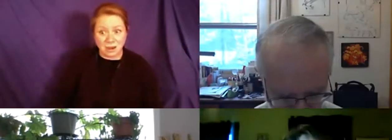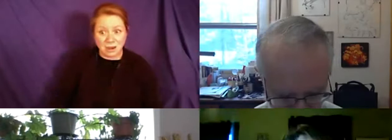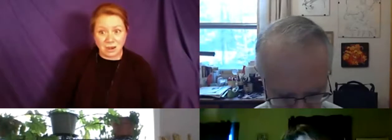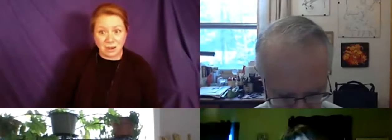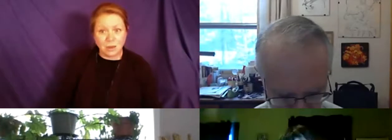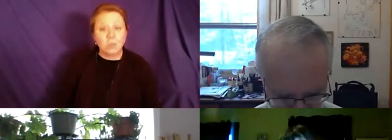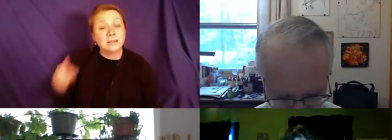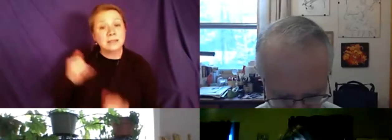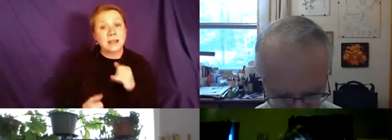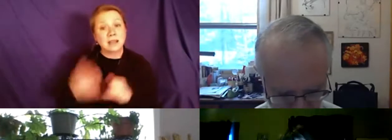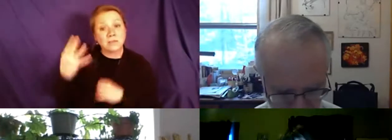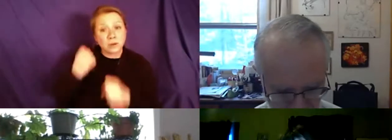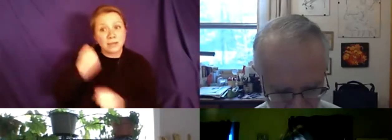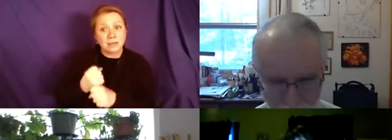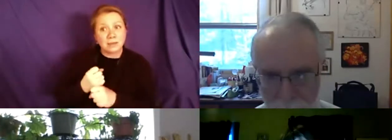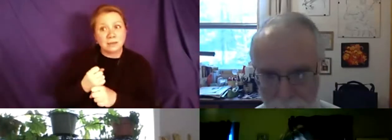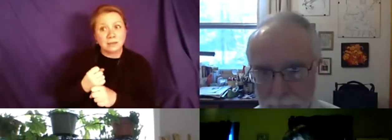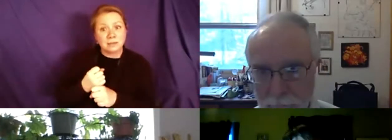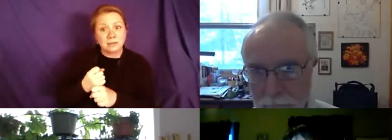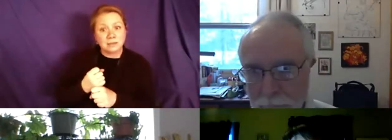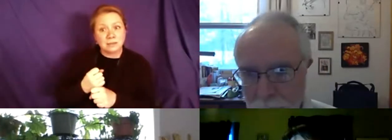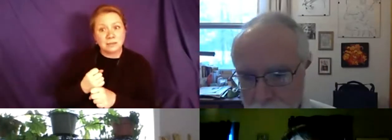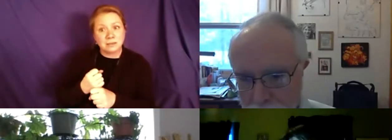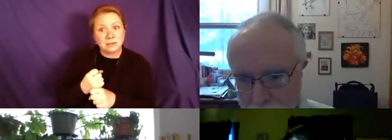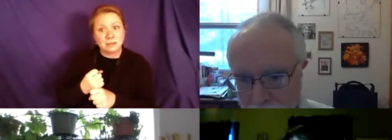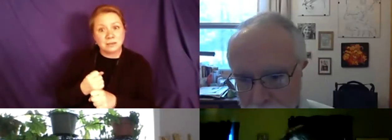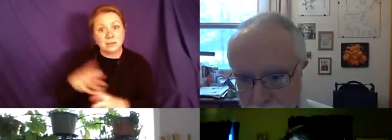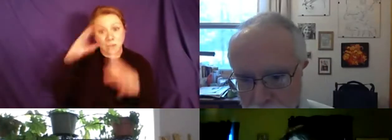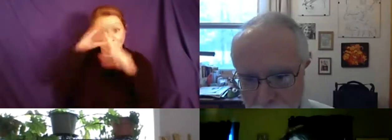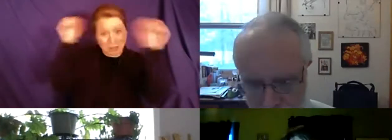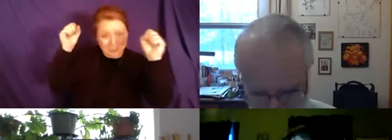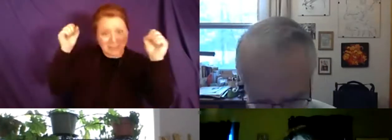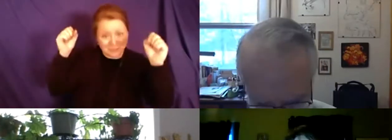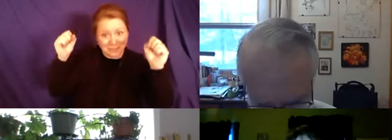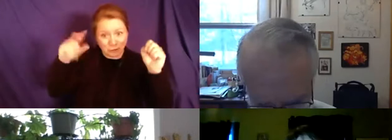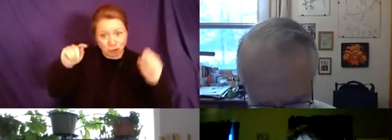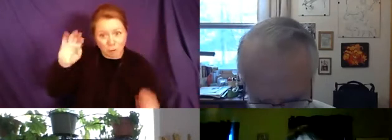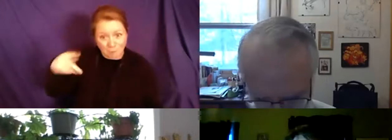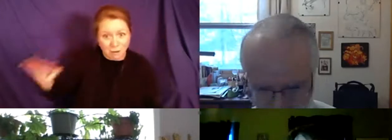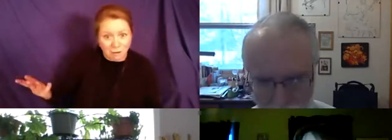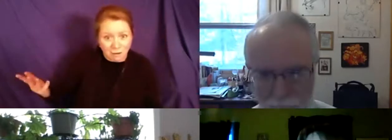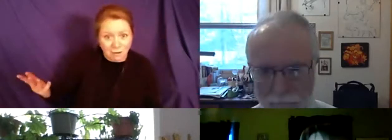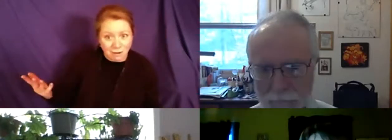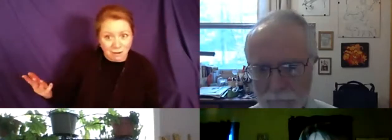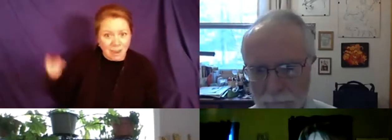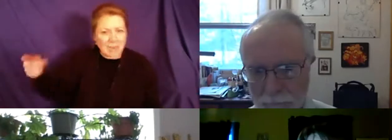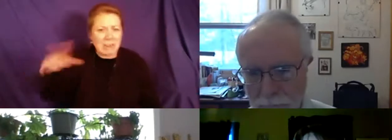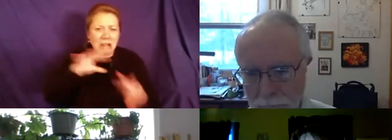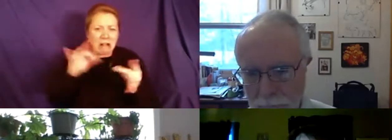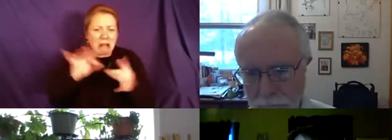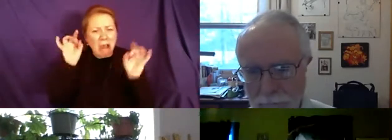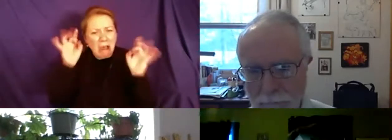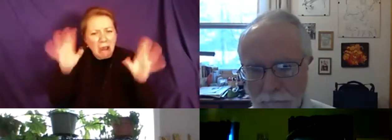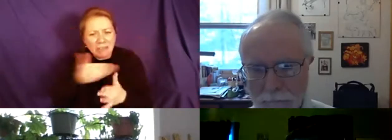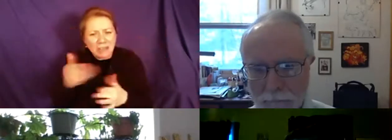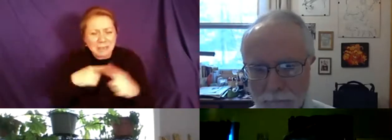the last 4 years of who the president was. And he said all sorts of awful things